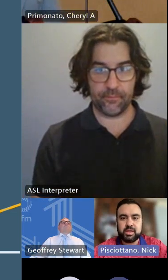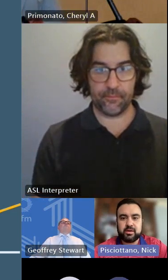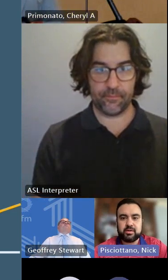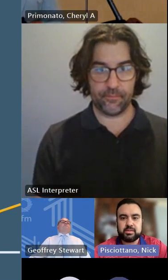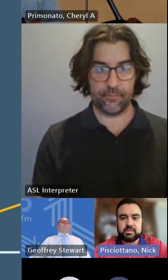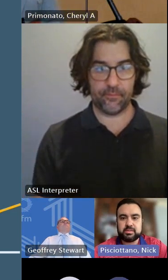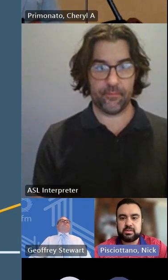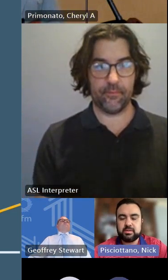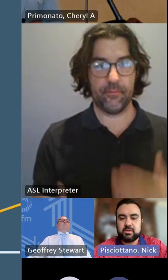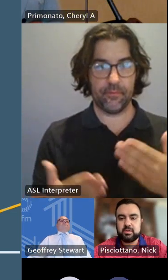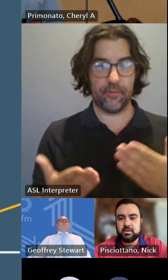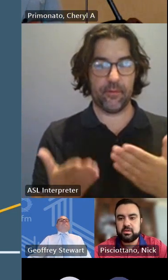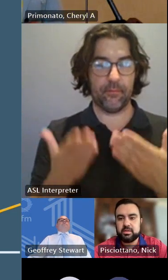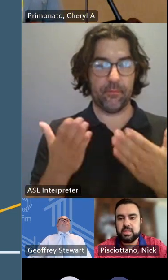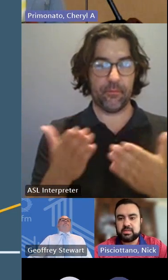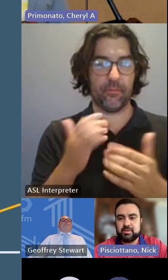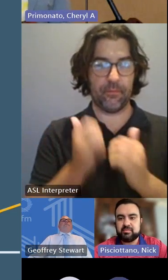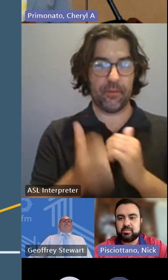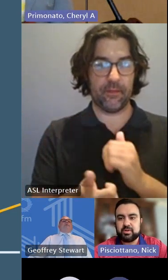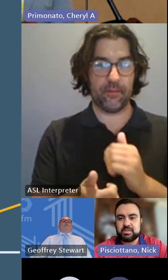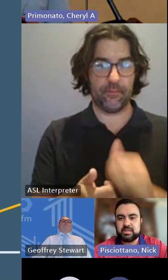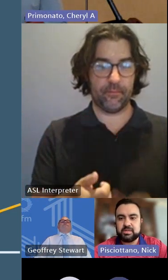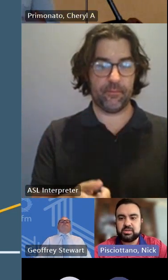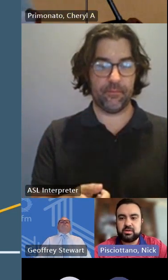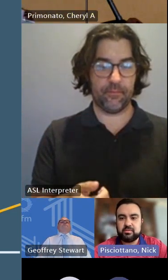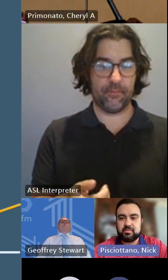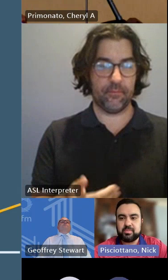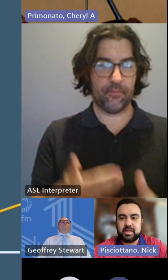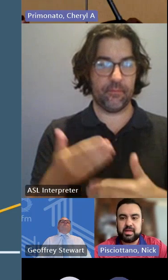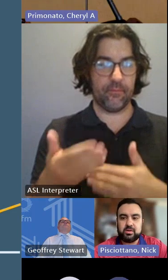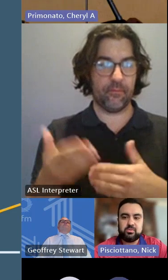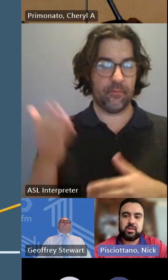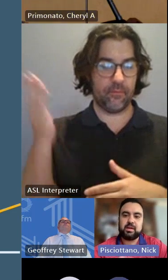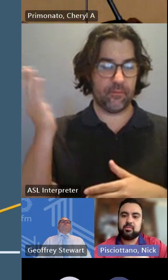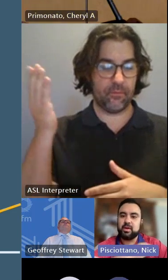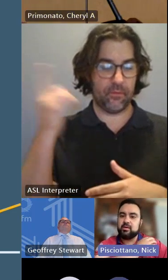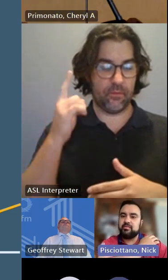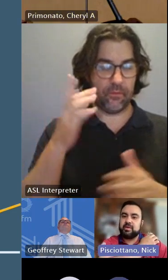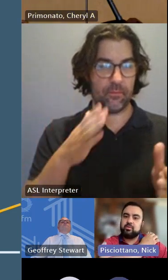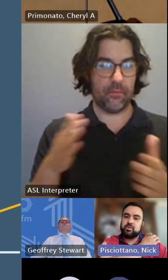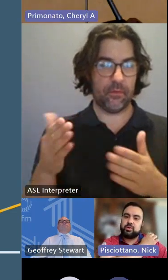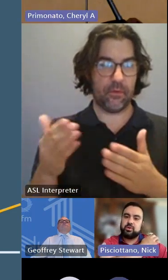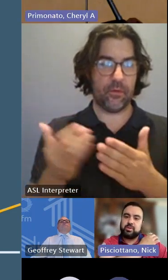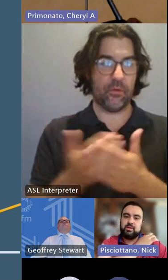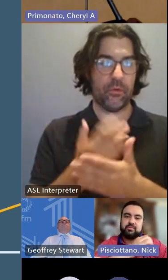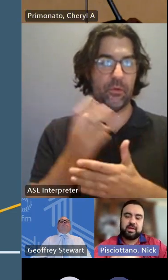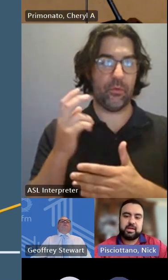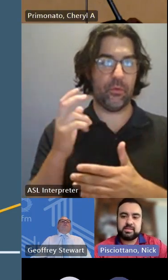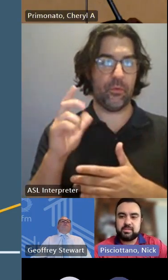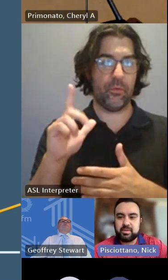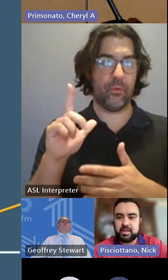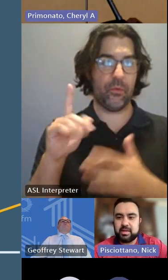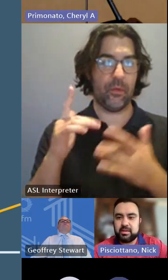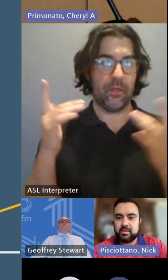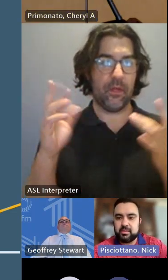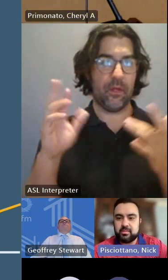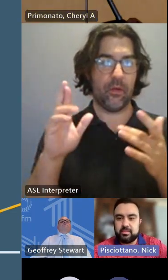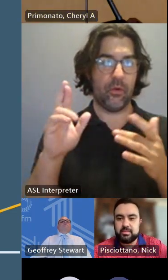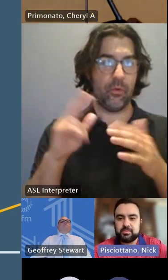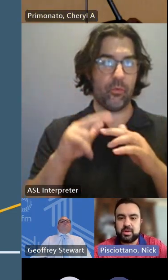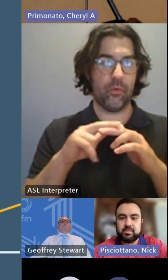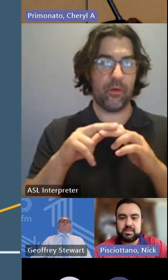Thank you. The motion carries. Next, we have a presentation of a planned new light rail vehicle procurement and financing